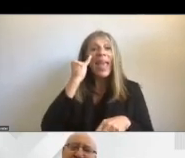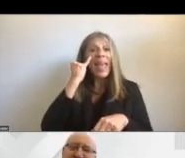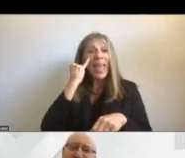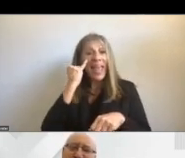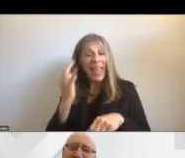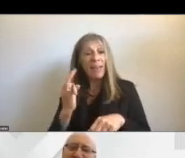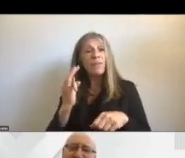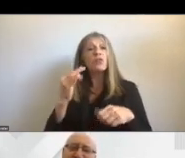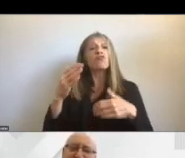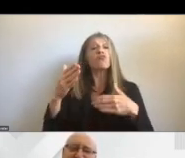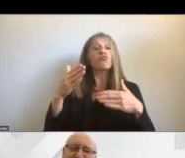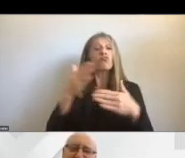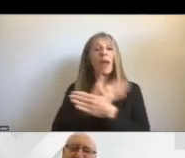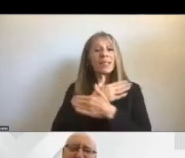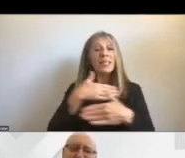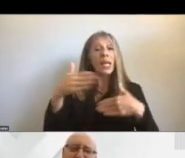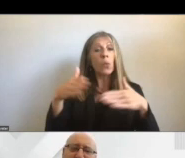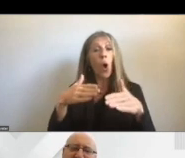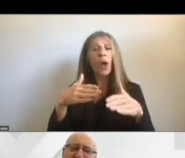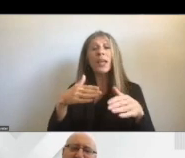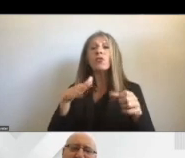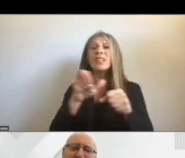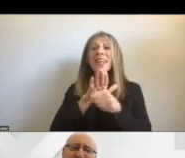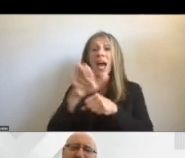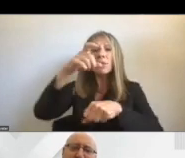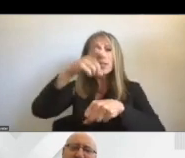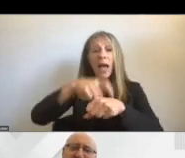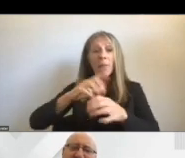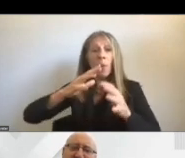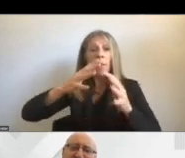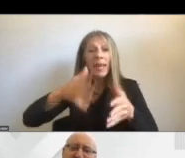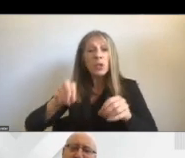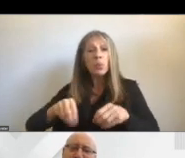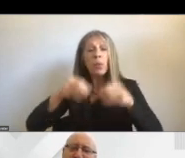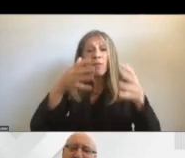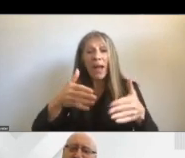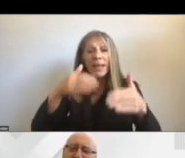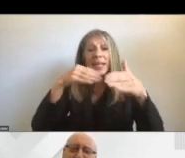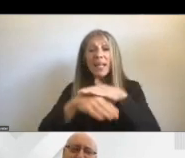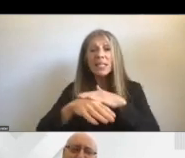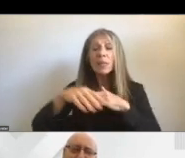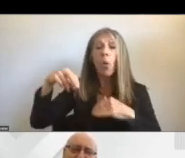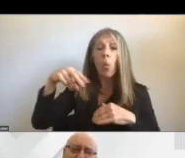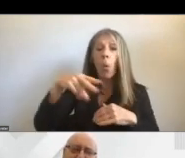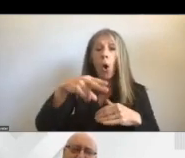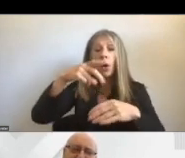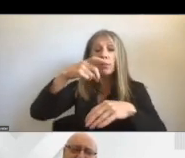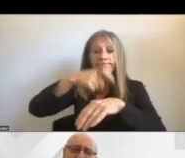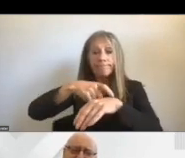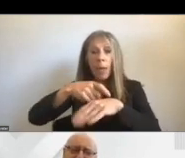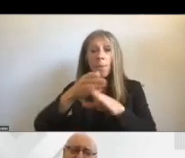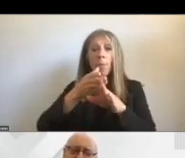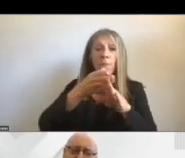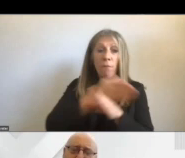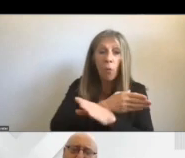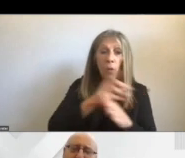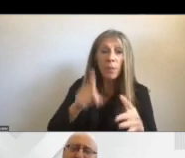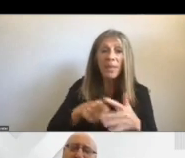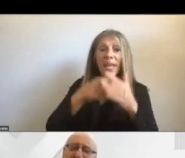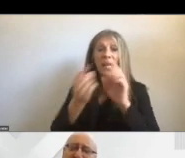transition so that both front corners of the detectable warning surfaces are at the back of curb or